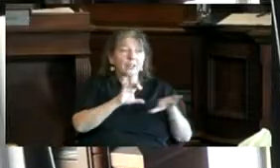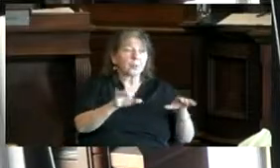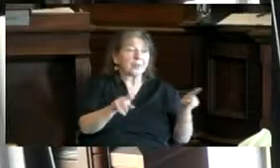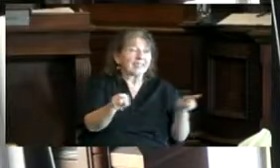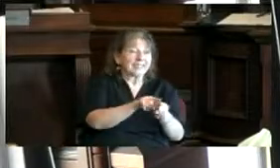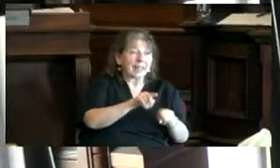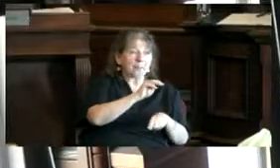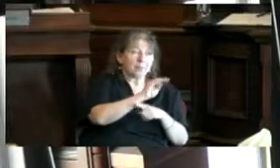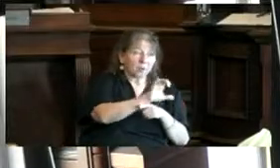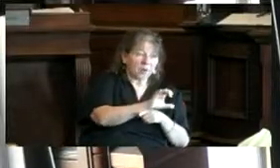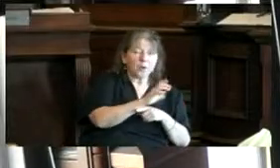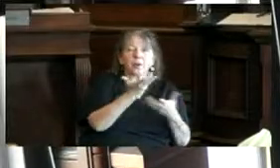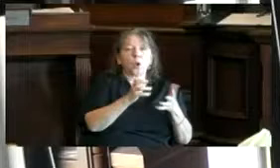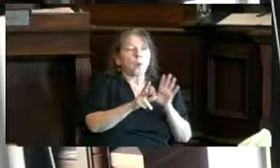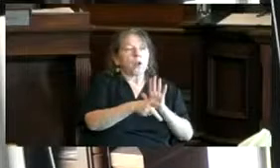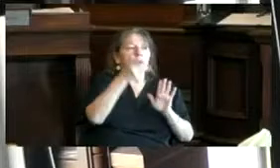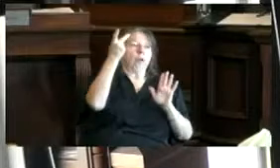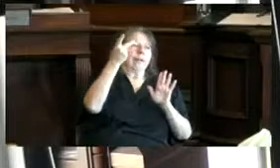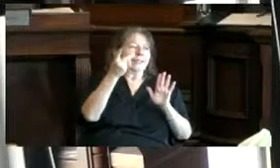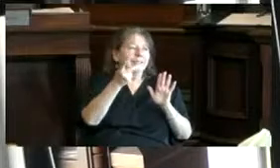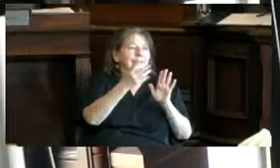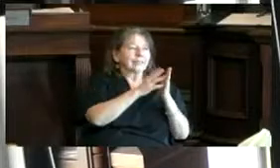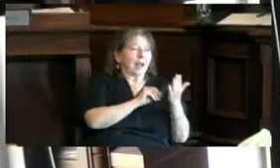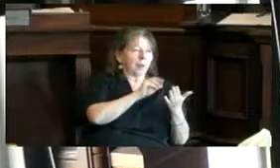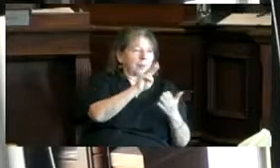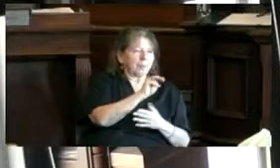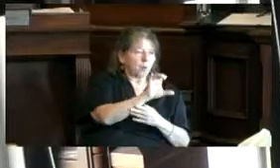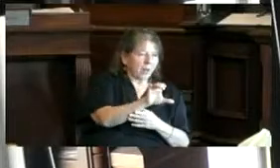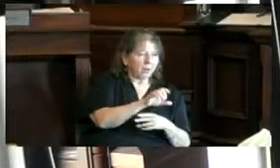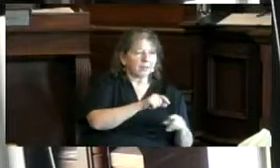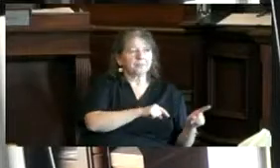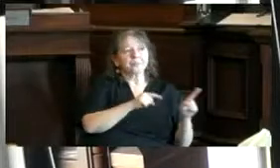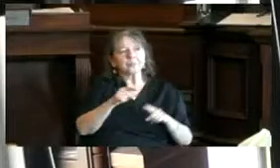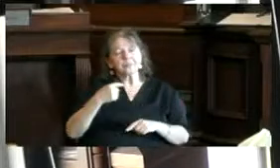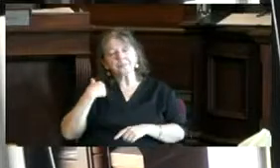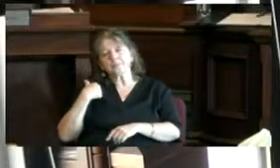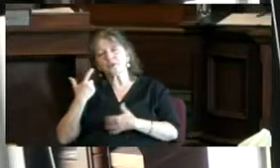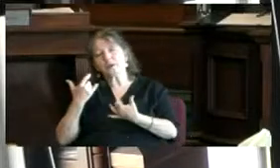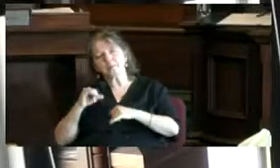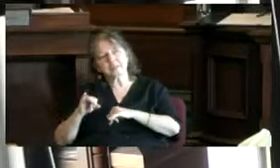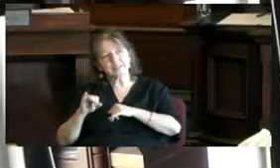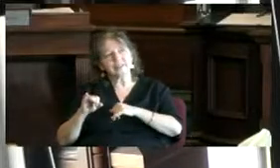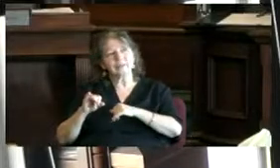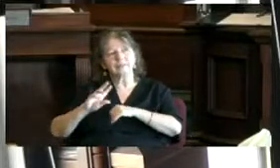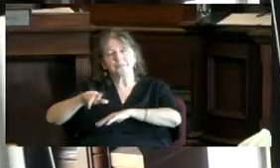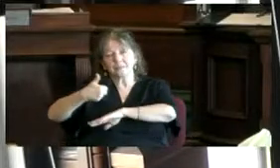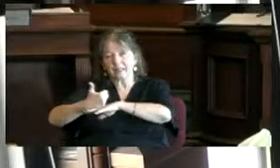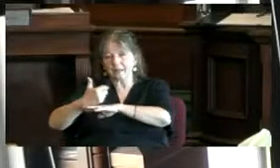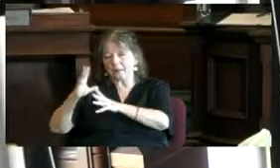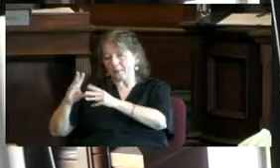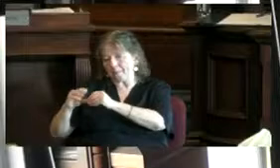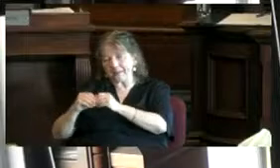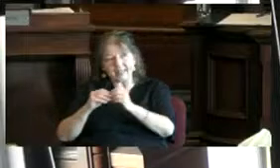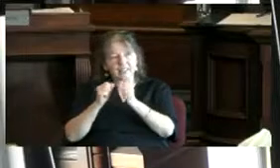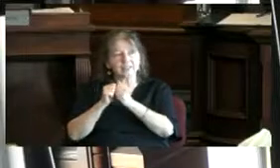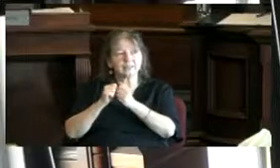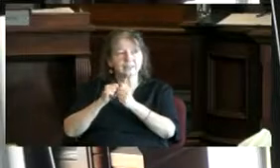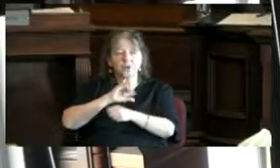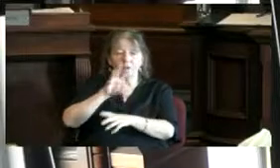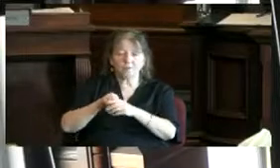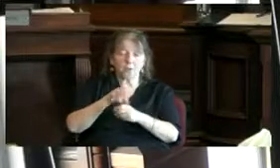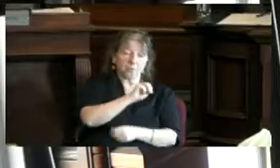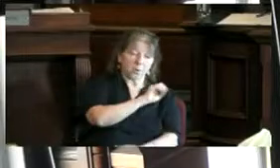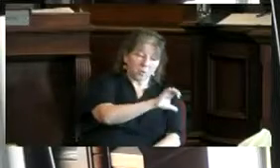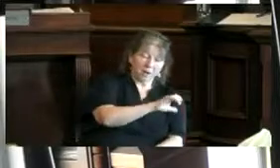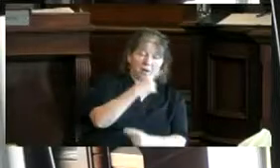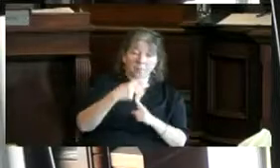So I am still in the introductory process. I am looking to have some regularly scheduled meetings that will occur with the county